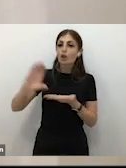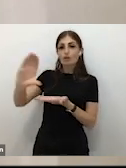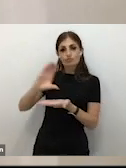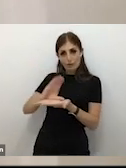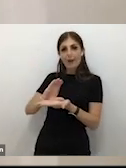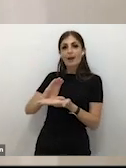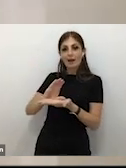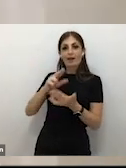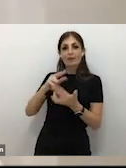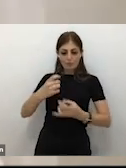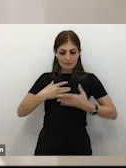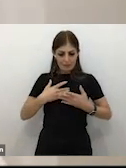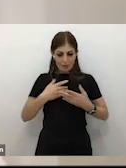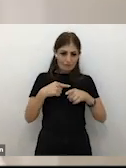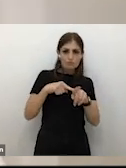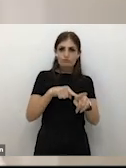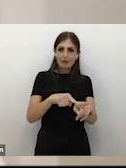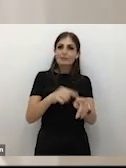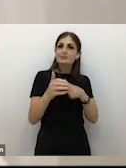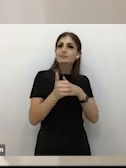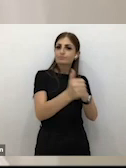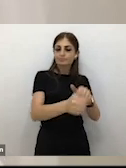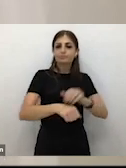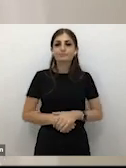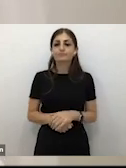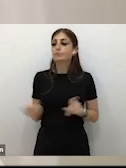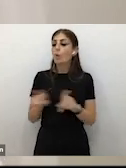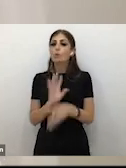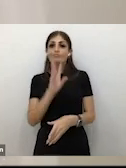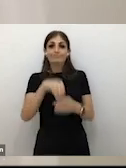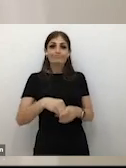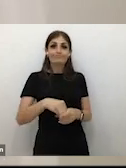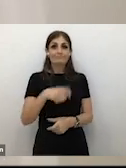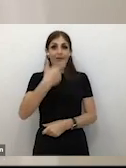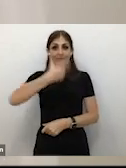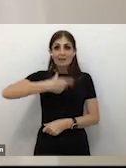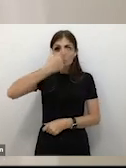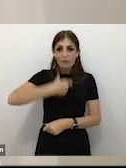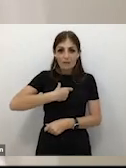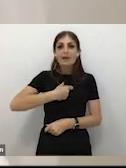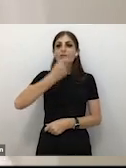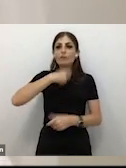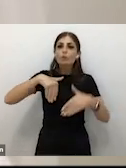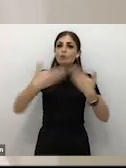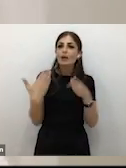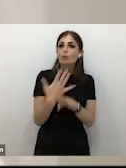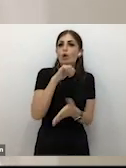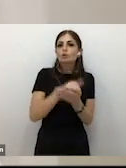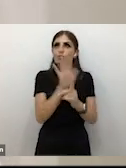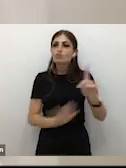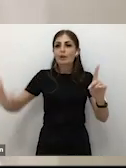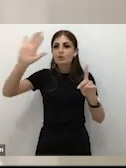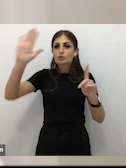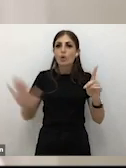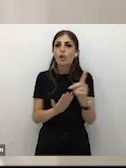development. You will also participate in 2 in-person multi-day workshops in a regional